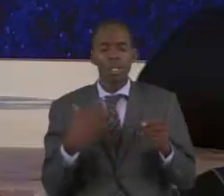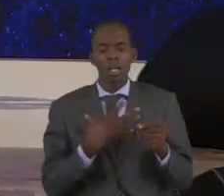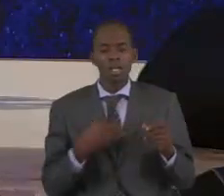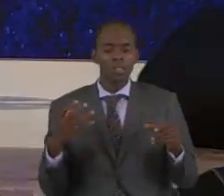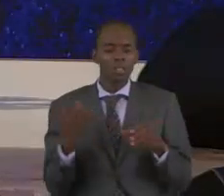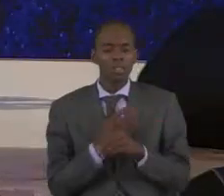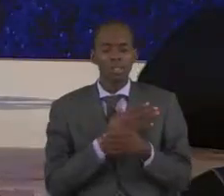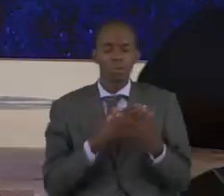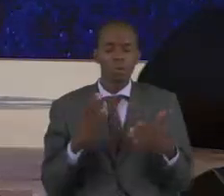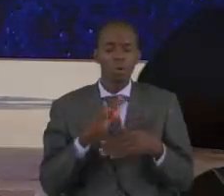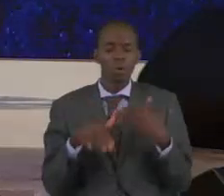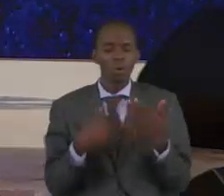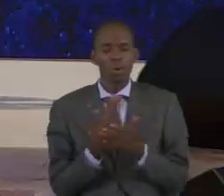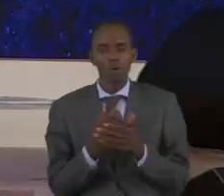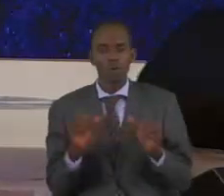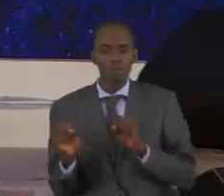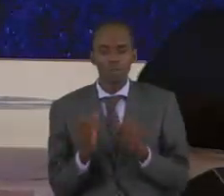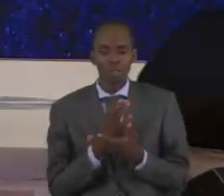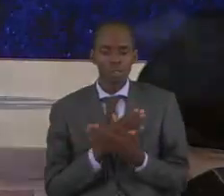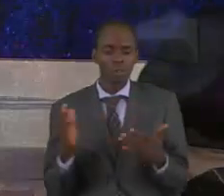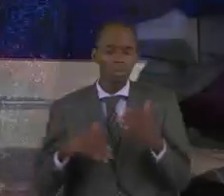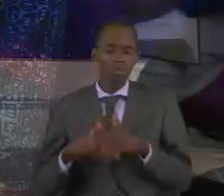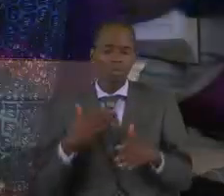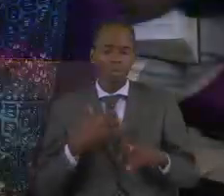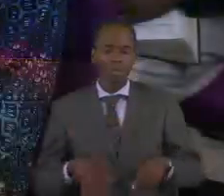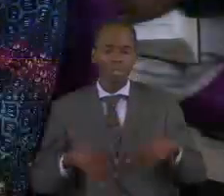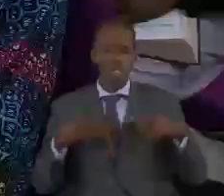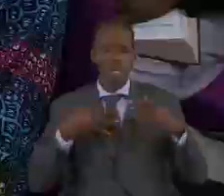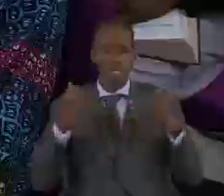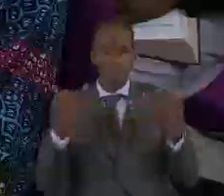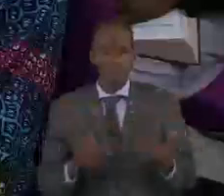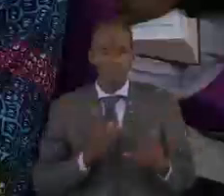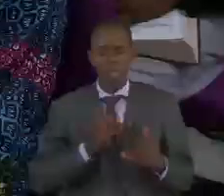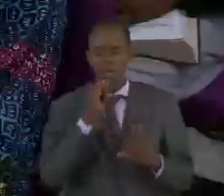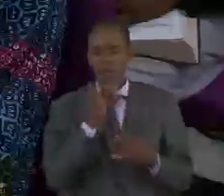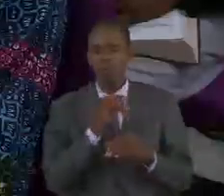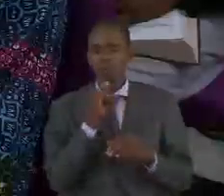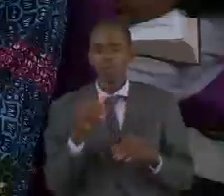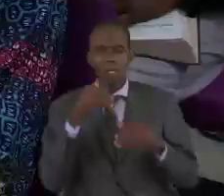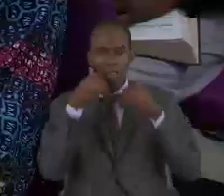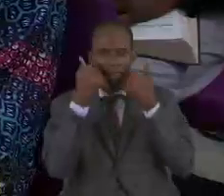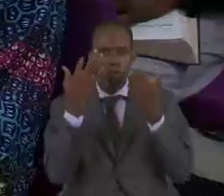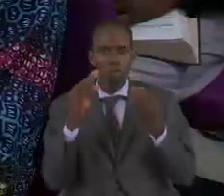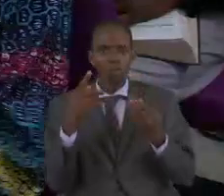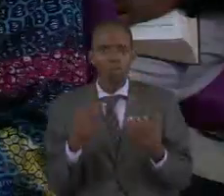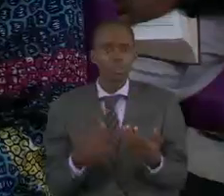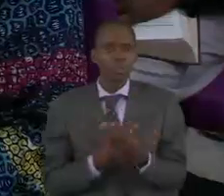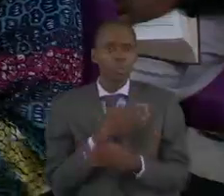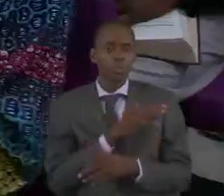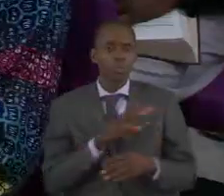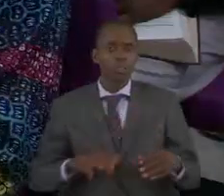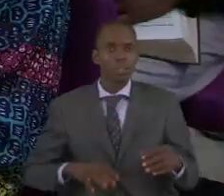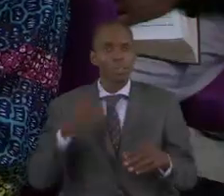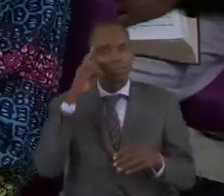all shakeables out of my life. And now I am not ashamed of the gospel of Christ, for it is